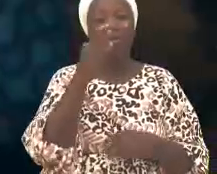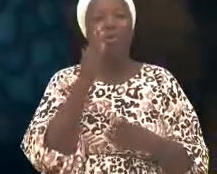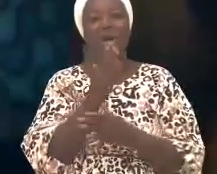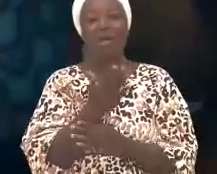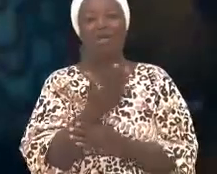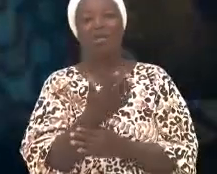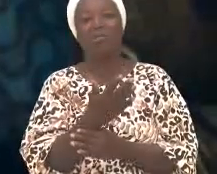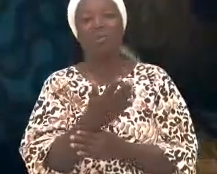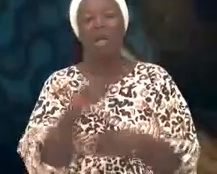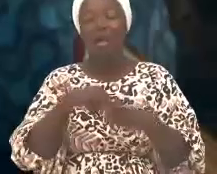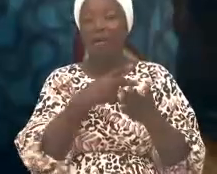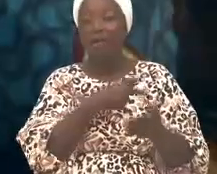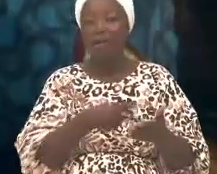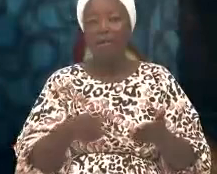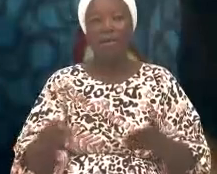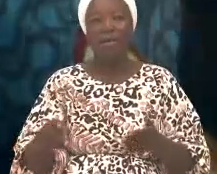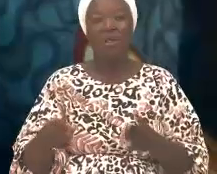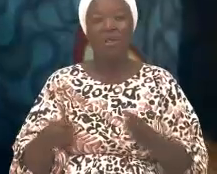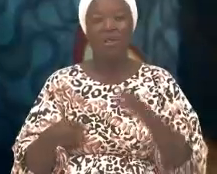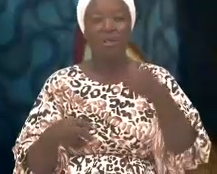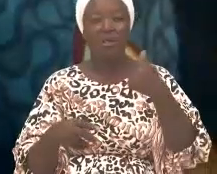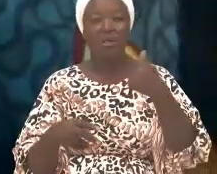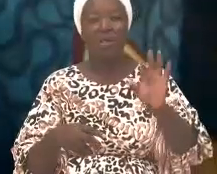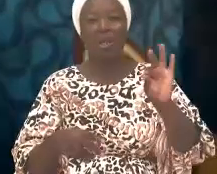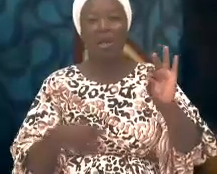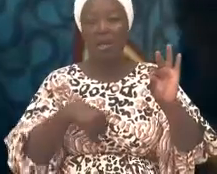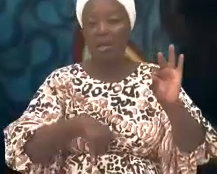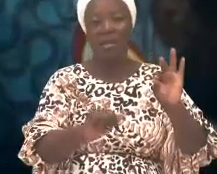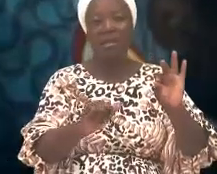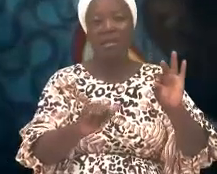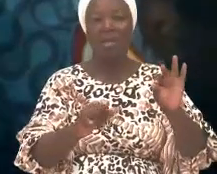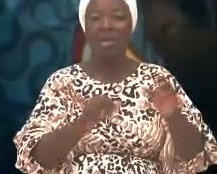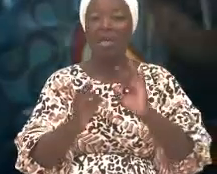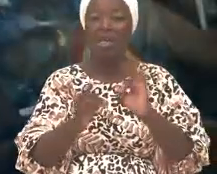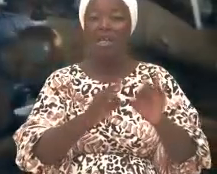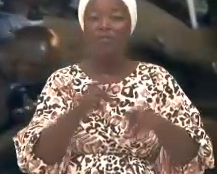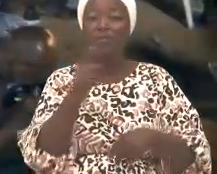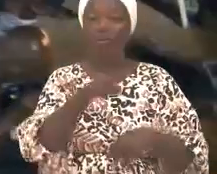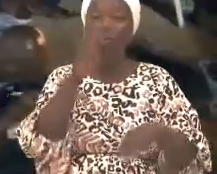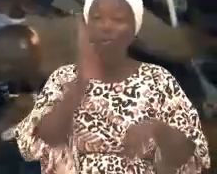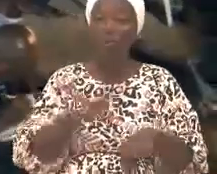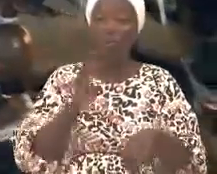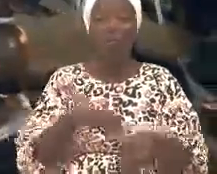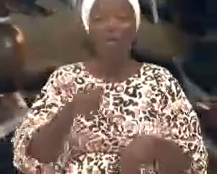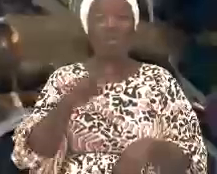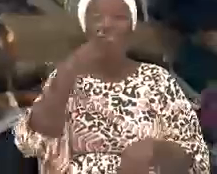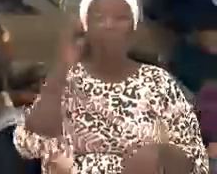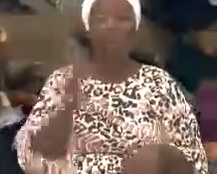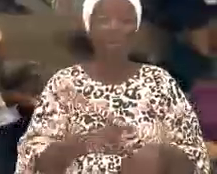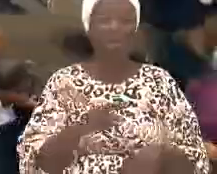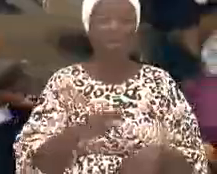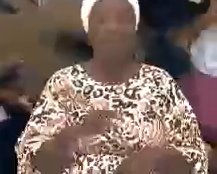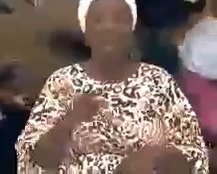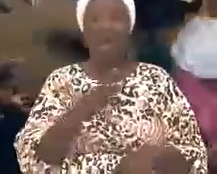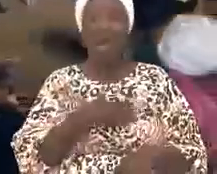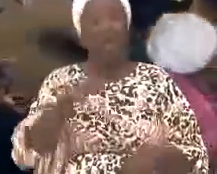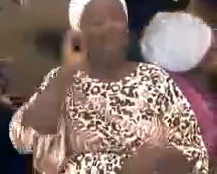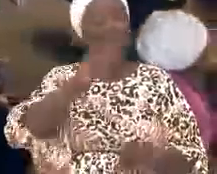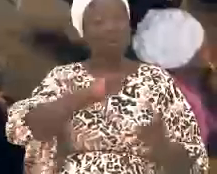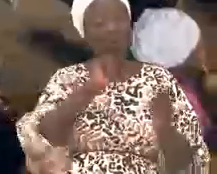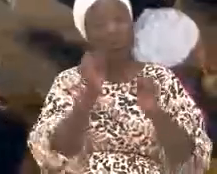In verse 19, yet, if thou warn the wicked And he turned